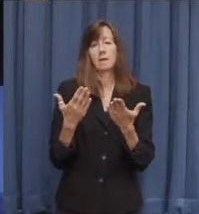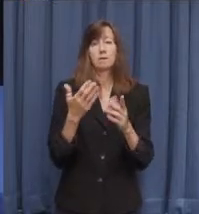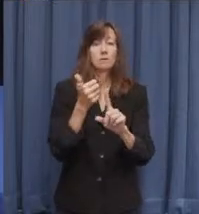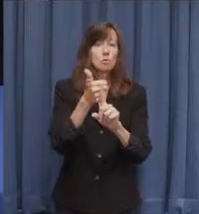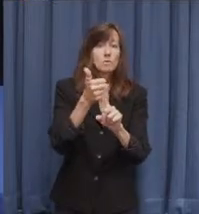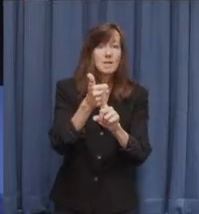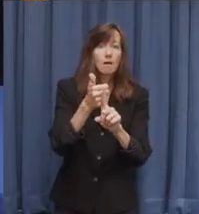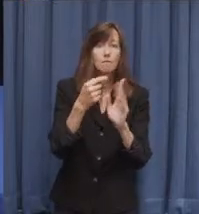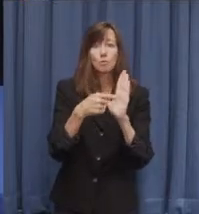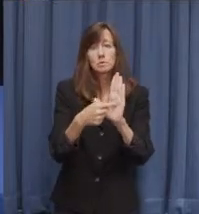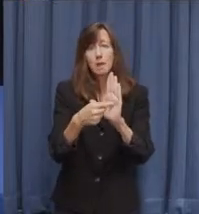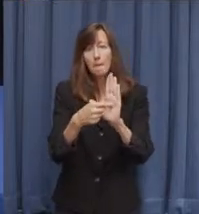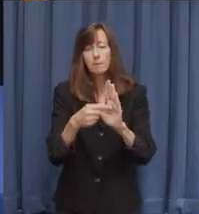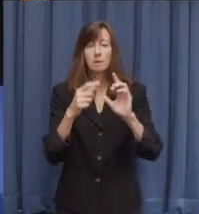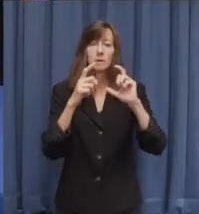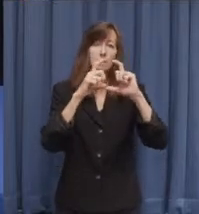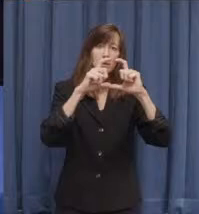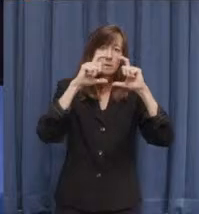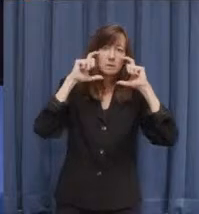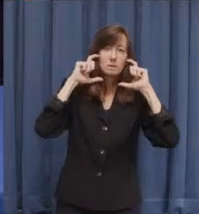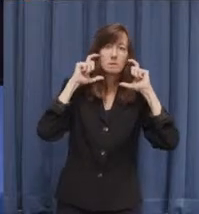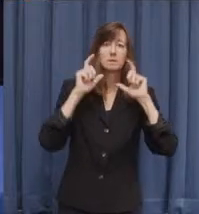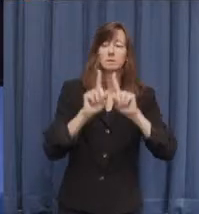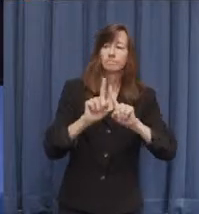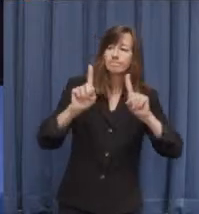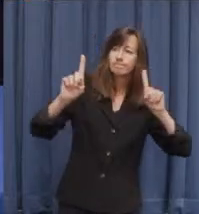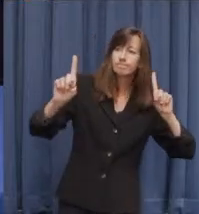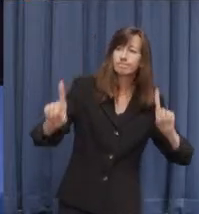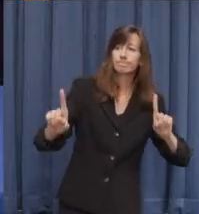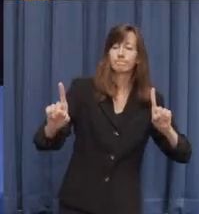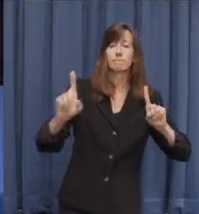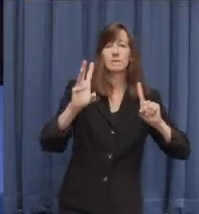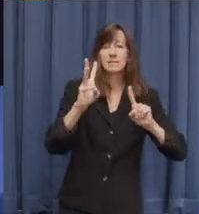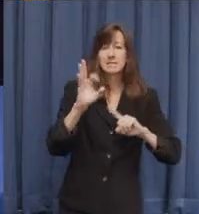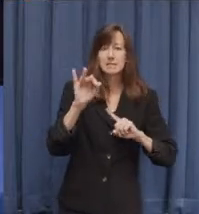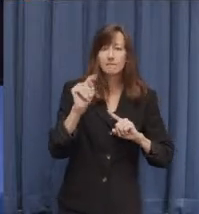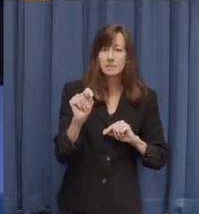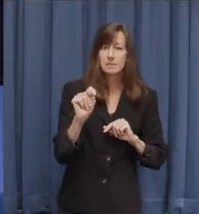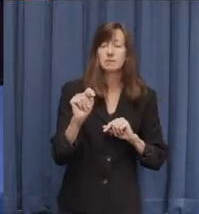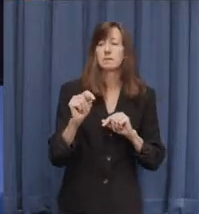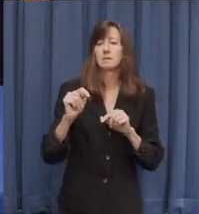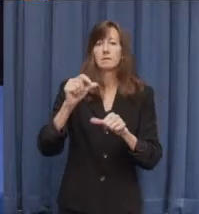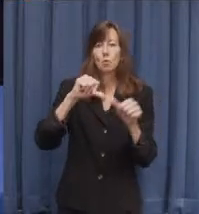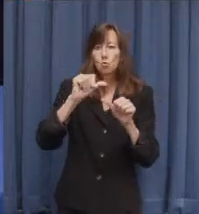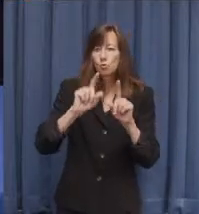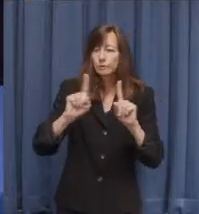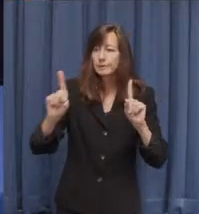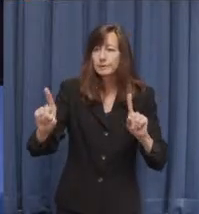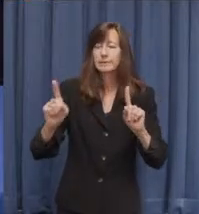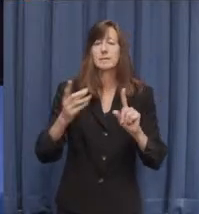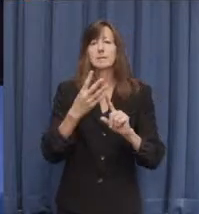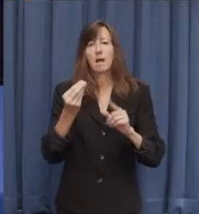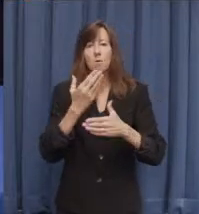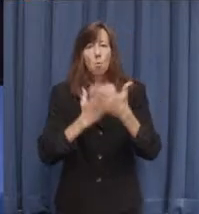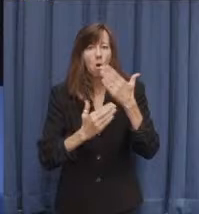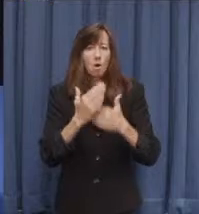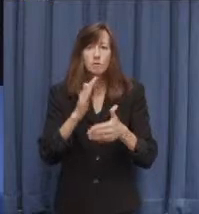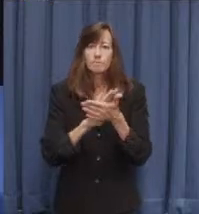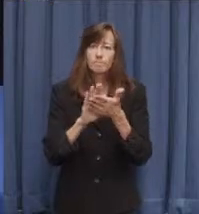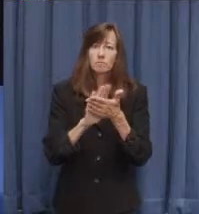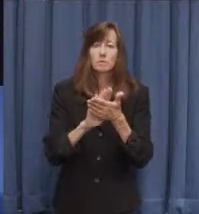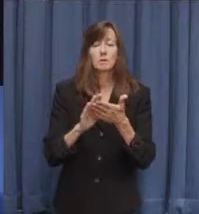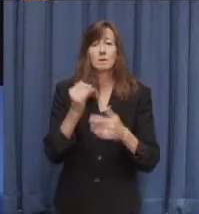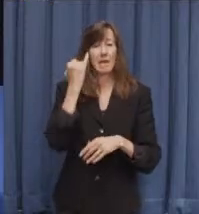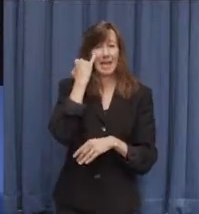distance and washing hands, whether that's you as an employee at a business. If you see your colleagues or the management of your organization not doing the